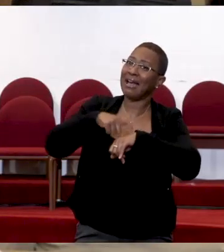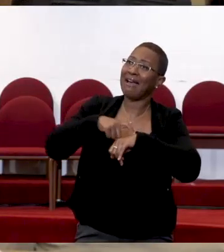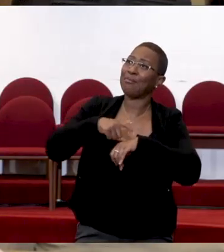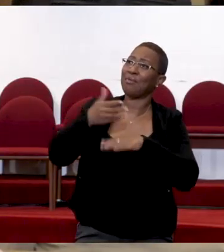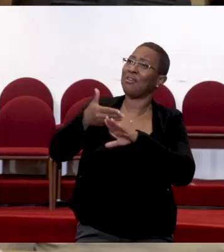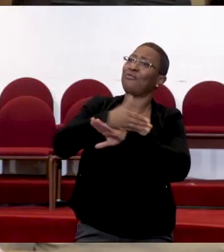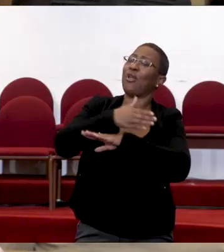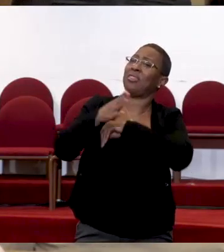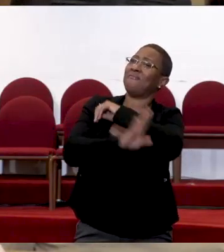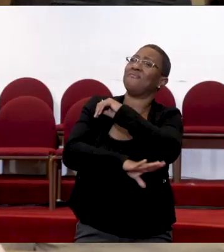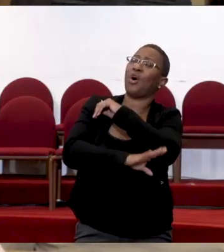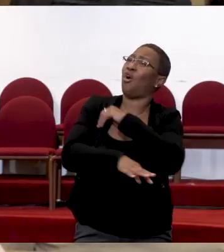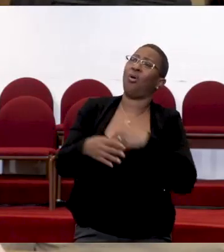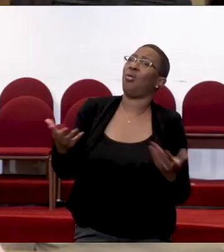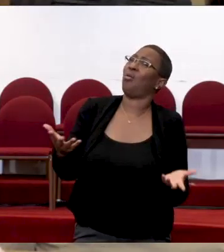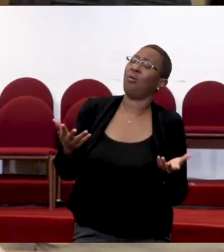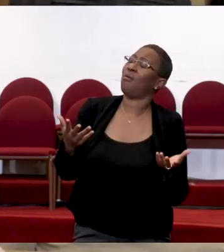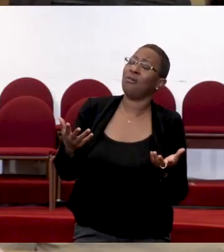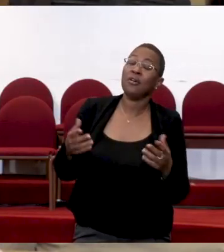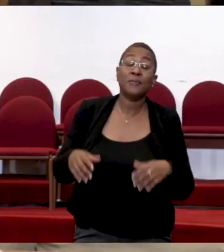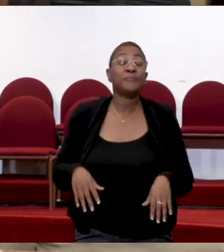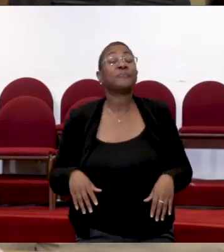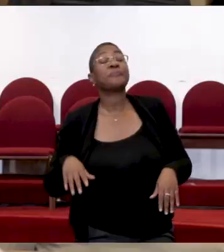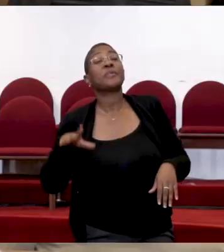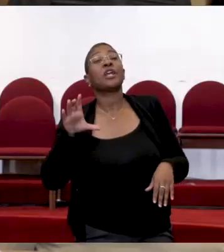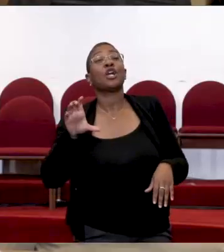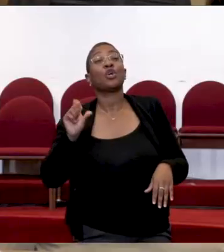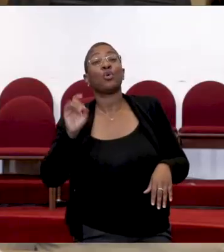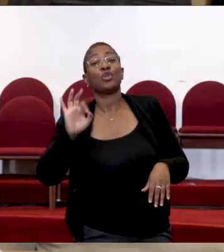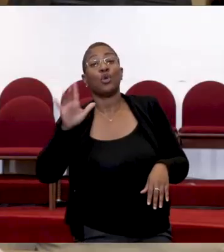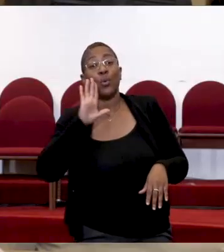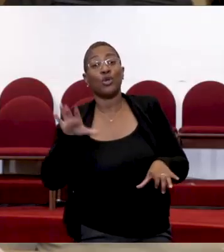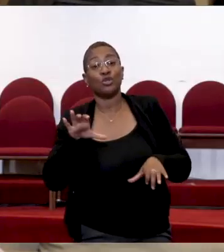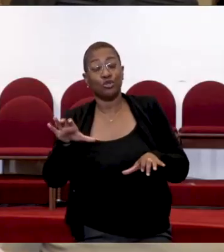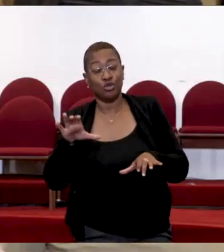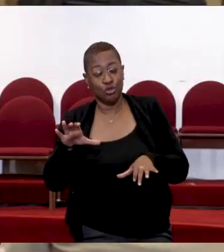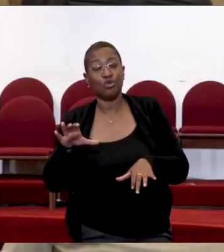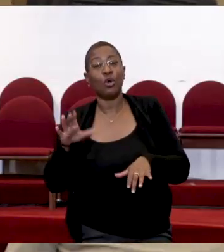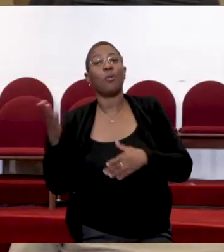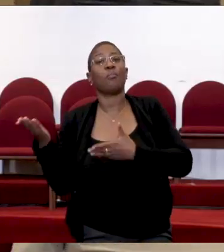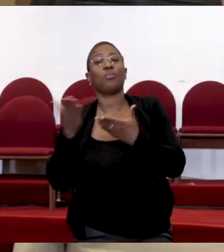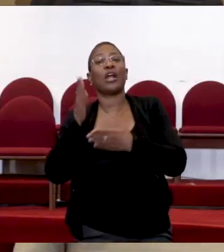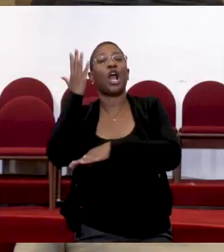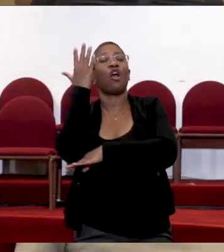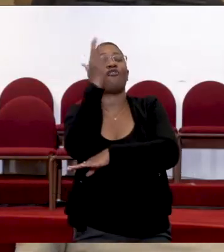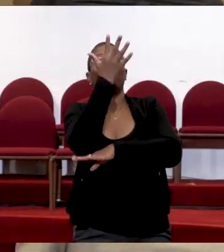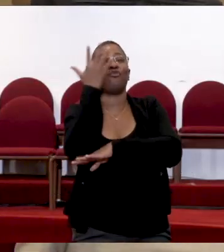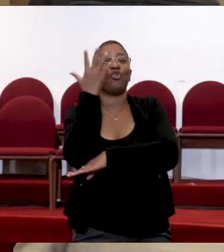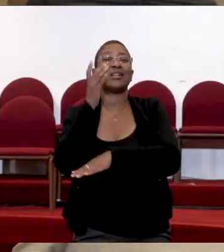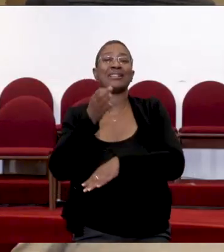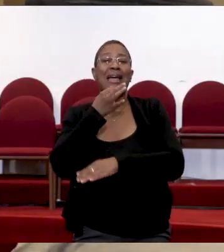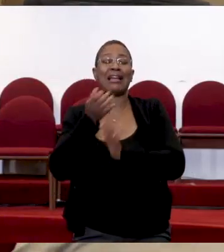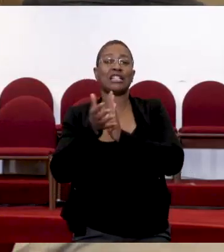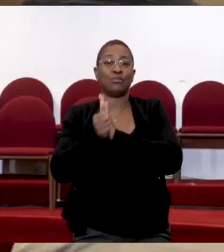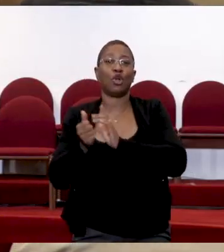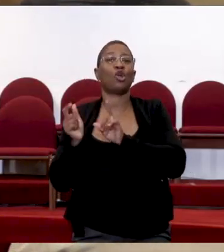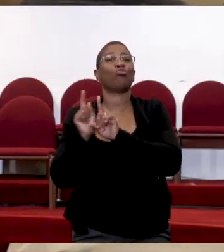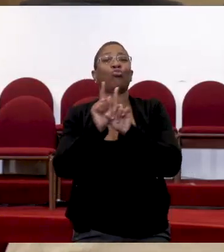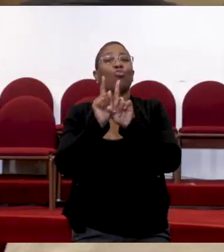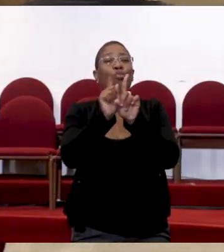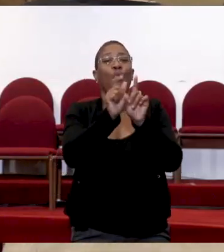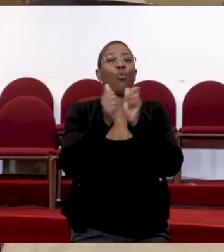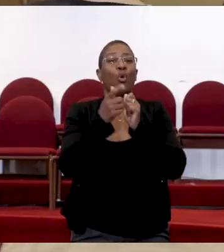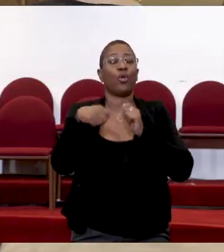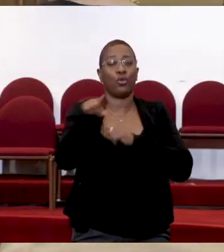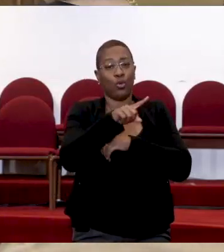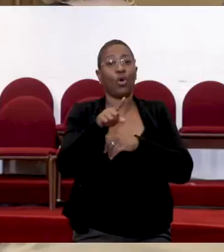Okay, so what Crystal is going to do is bring the forestry expert, walk with you on the trees. You can point out the trees,